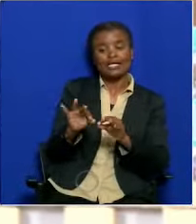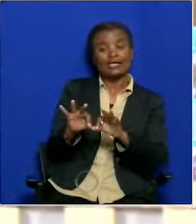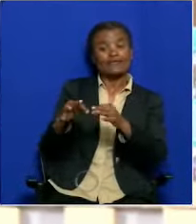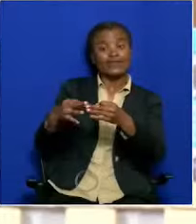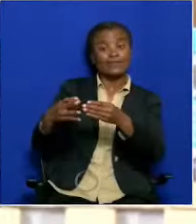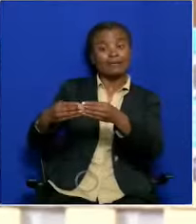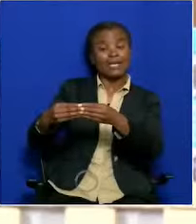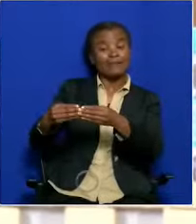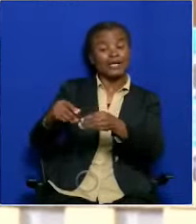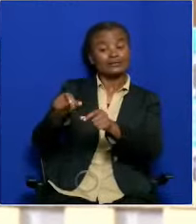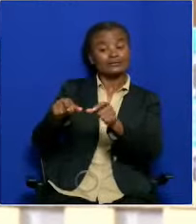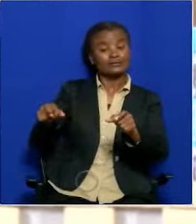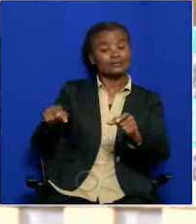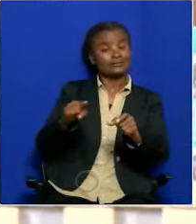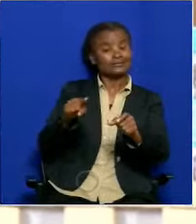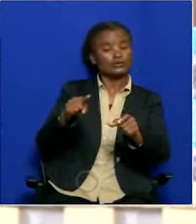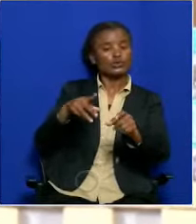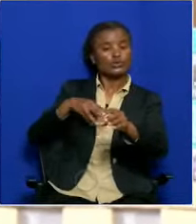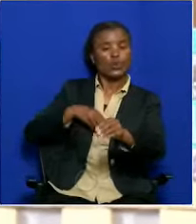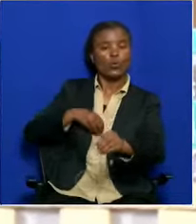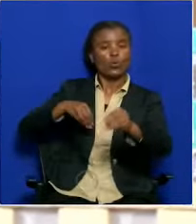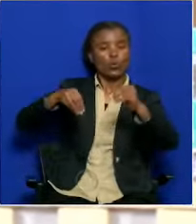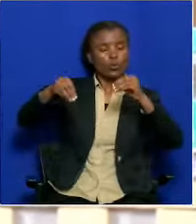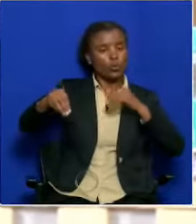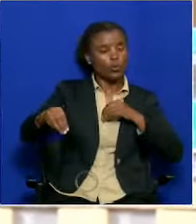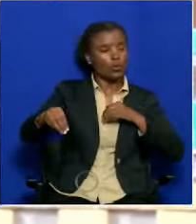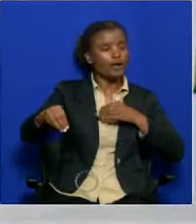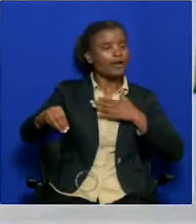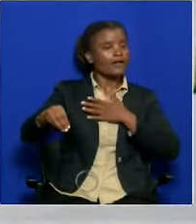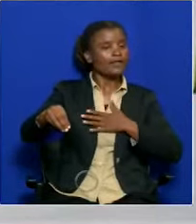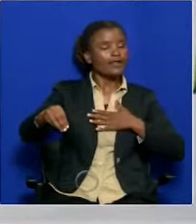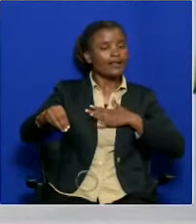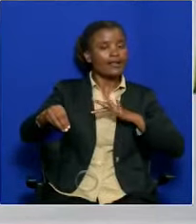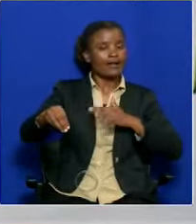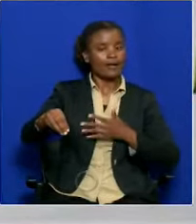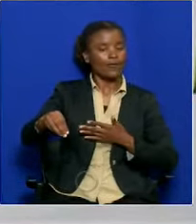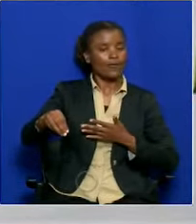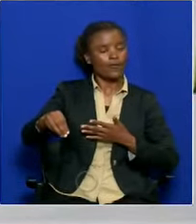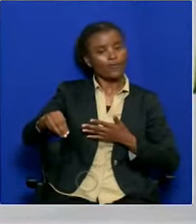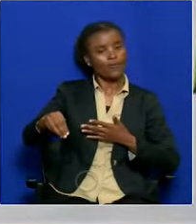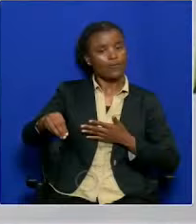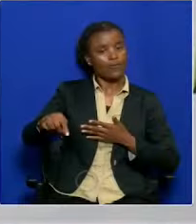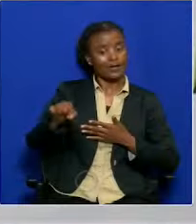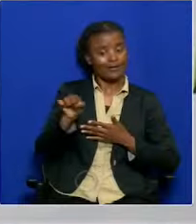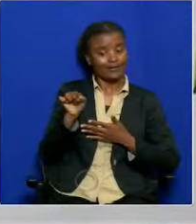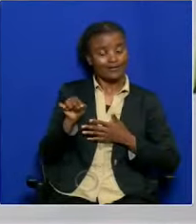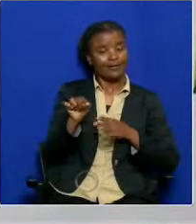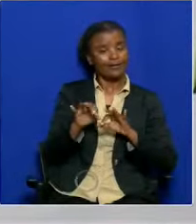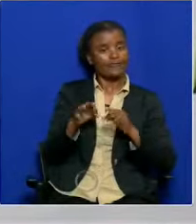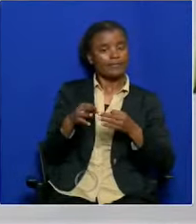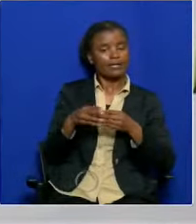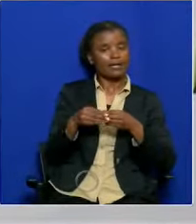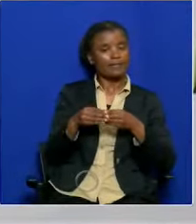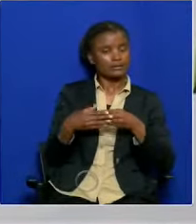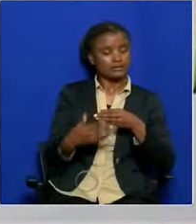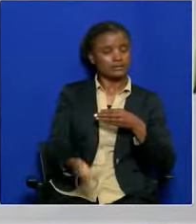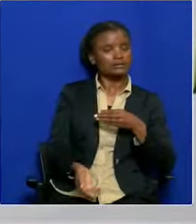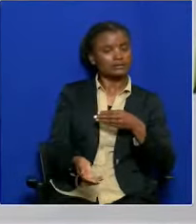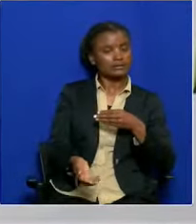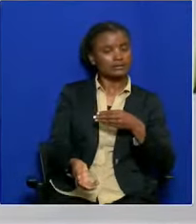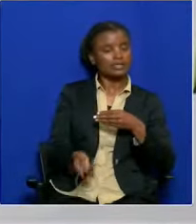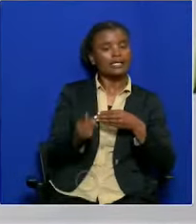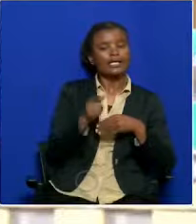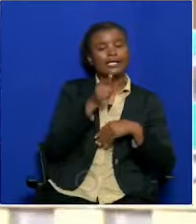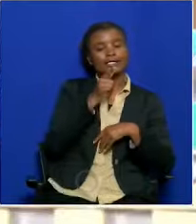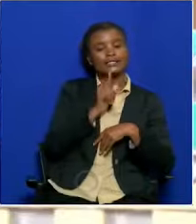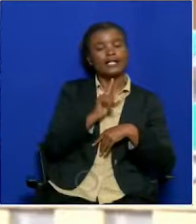the position of the family members of these victims and tell me, in those